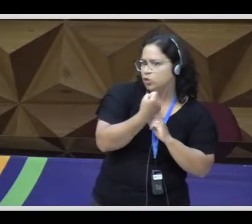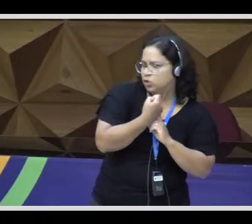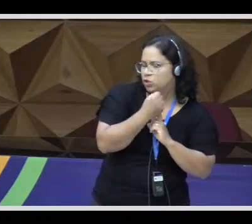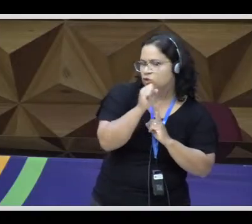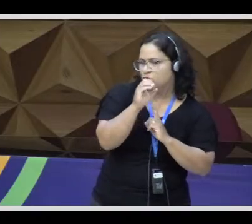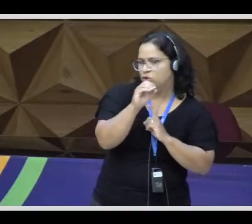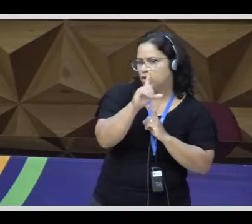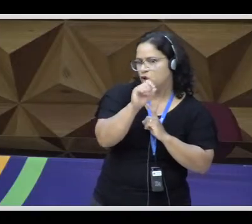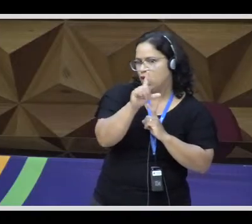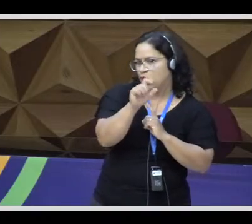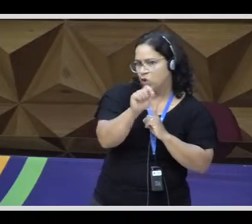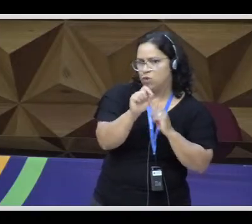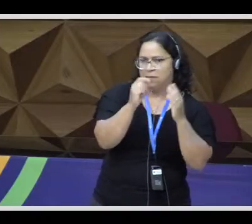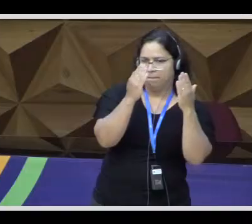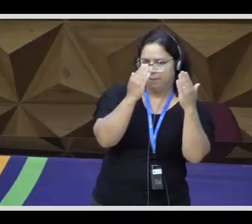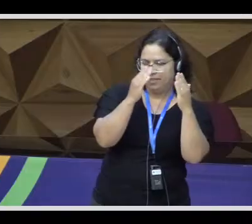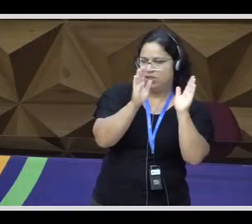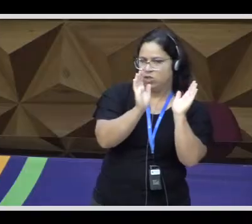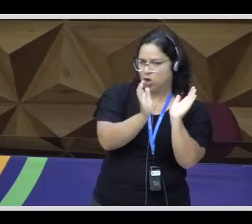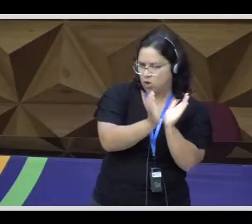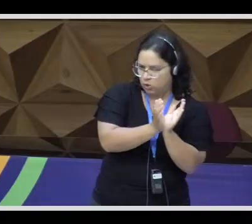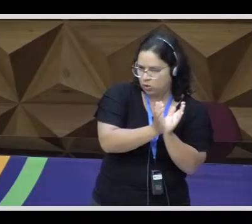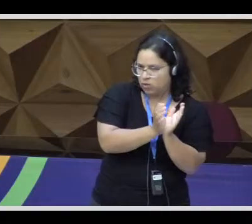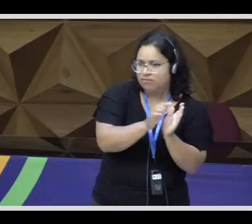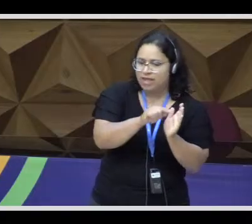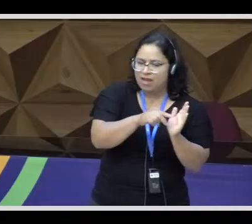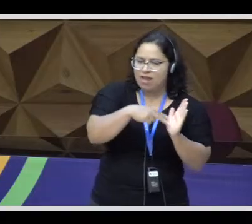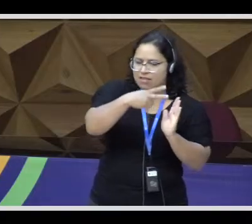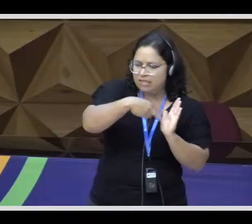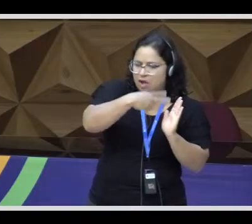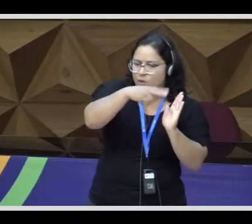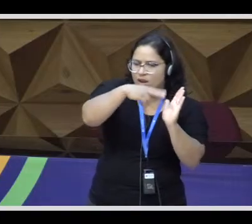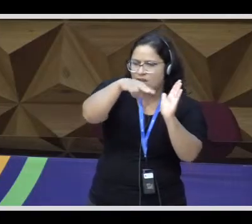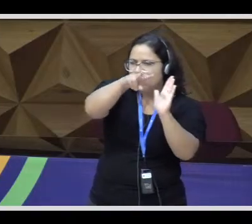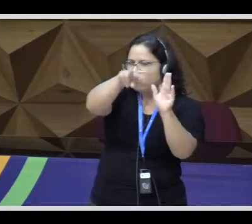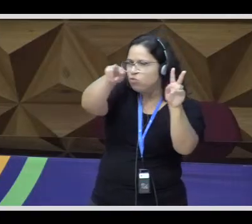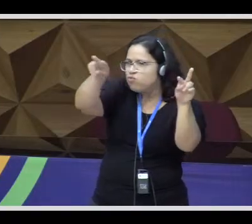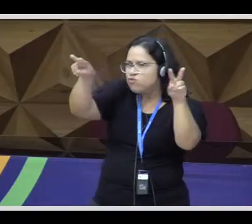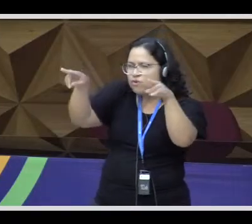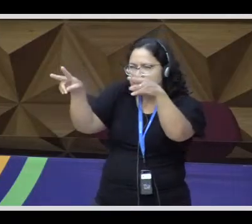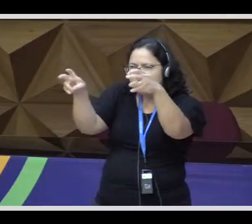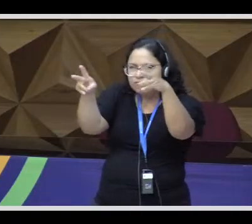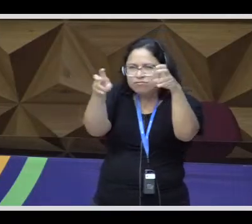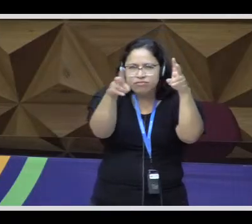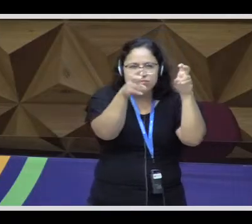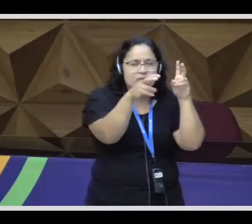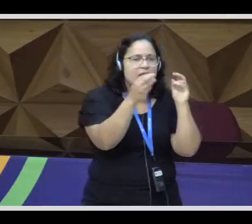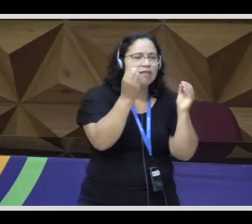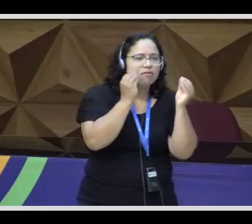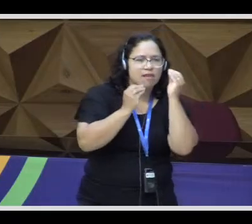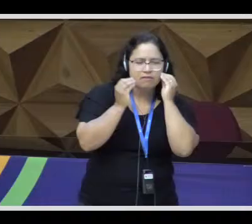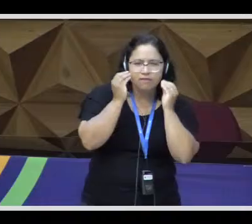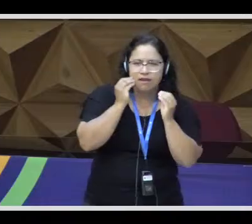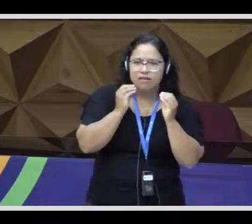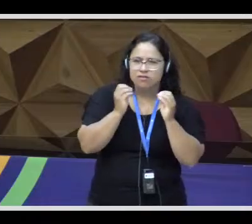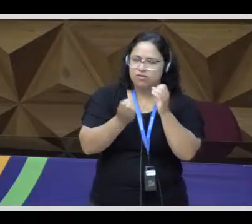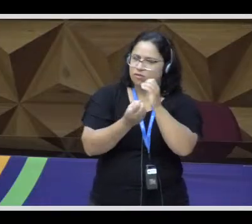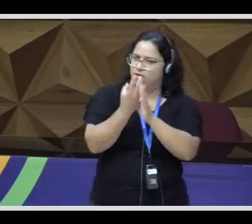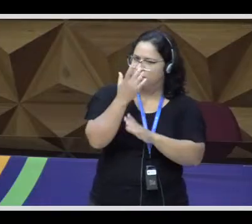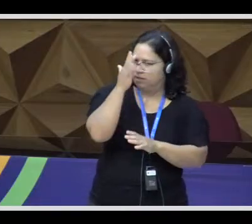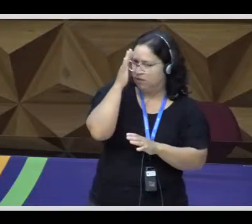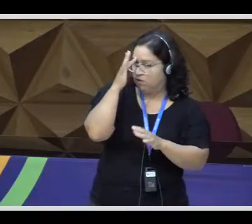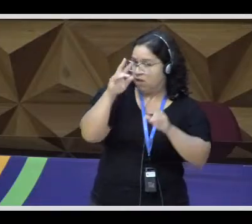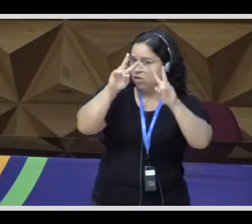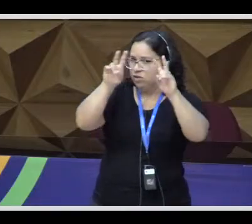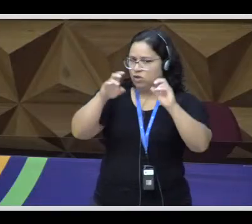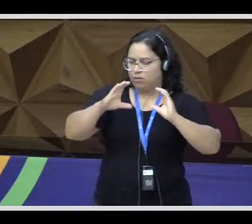psychologists. So they are reading the word, they're trying to create theories about behavior, and then we try